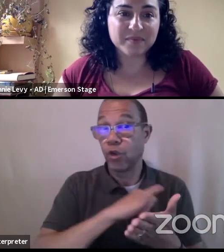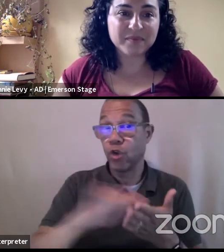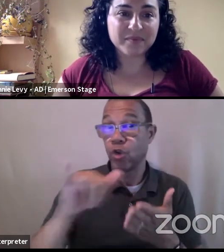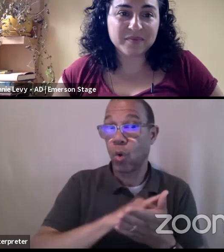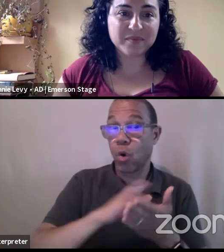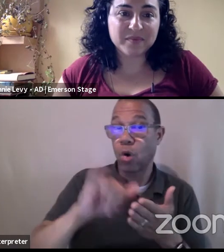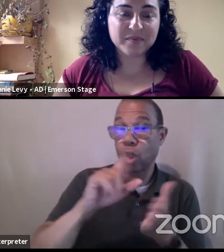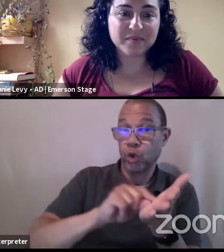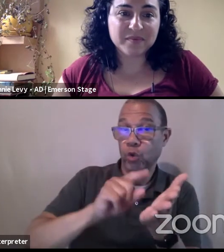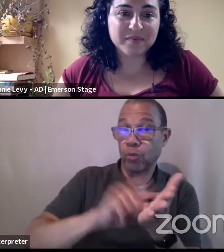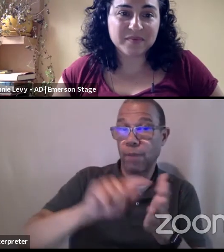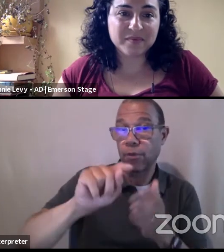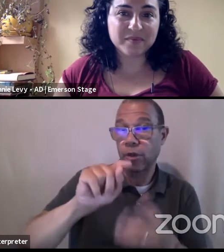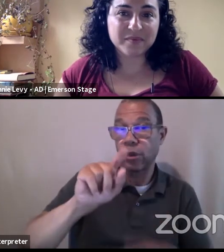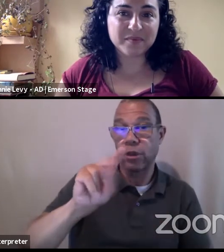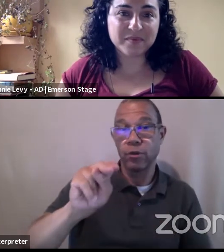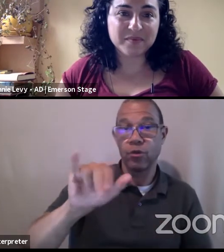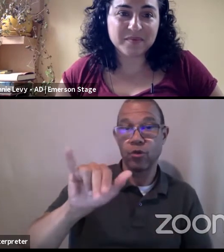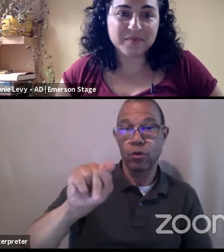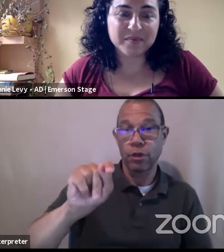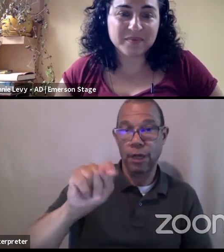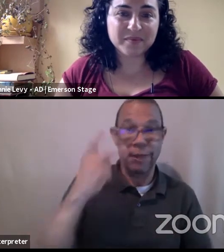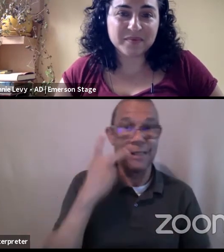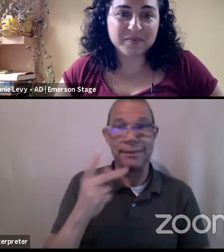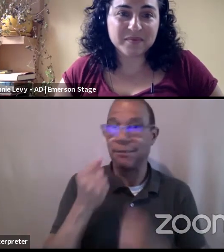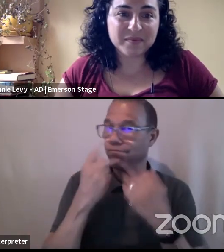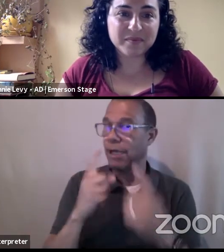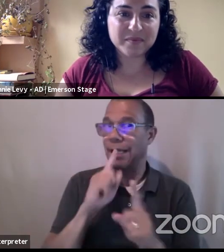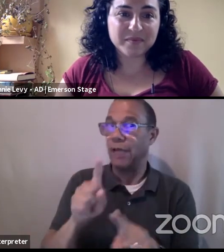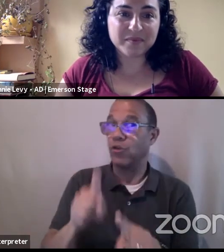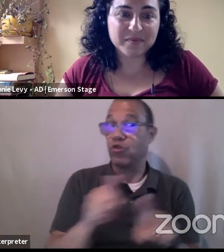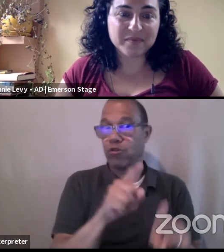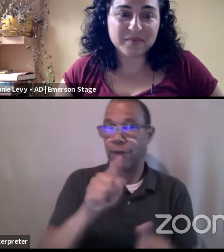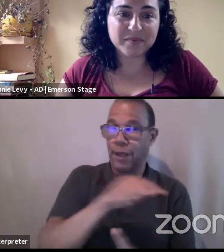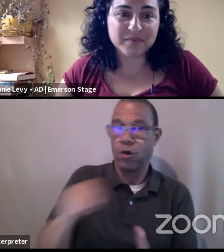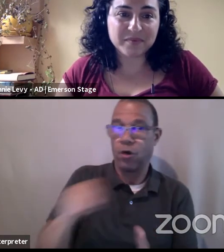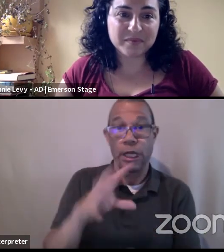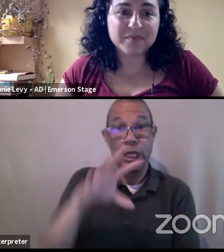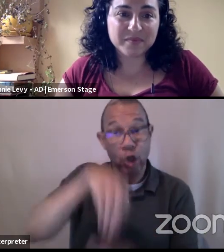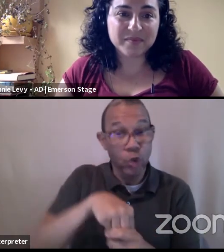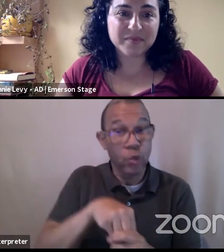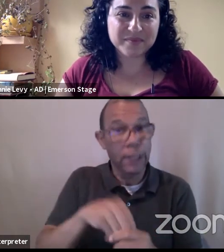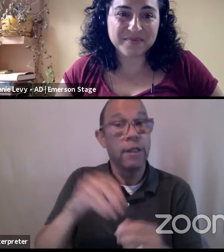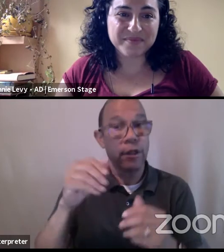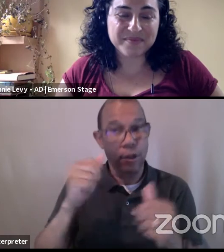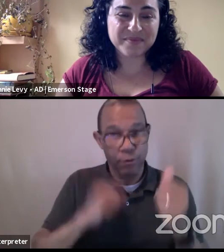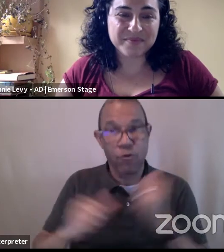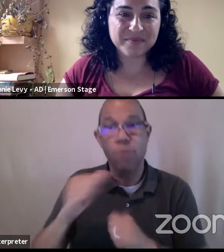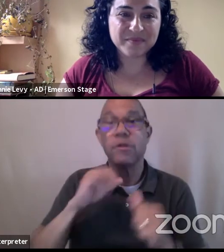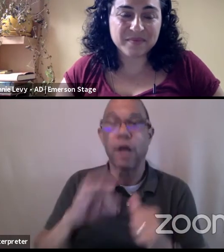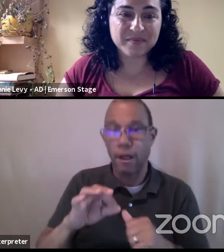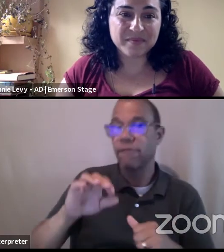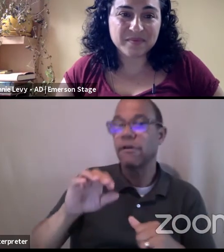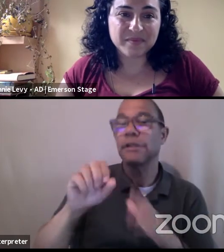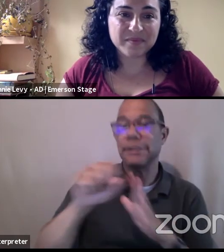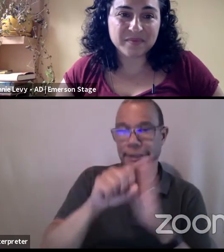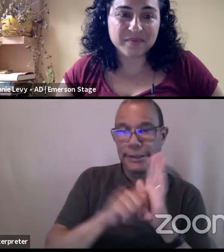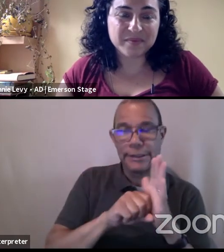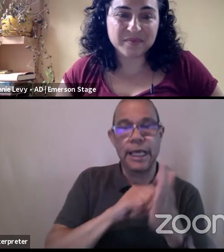answers, including the performance of a state versus Natasha Bonina and